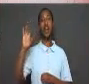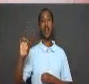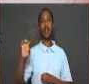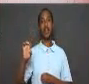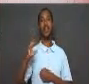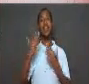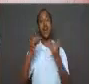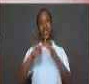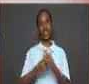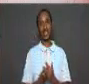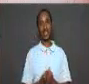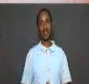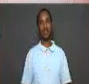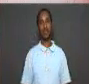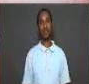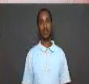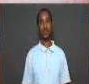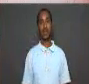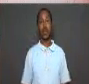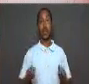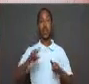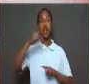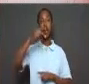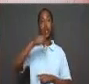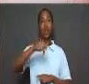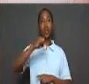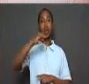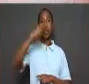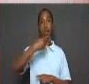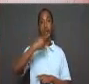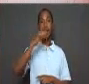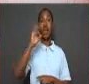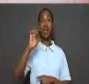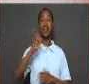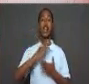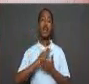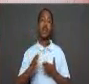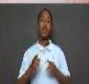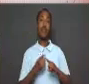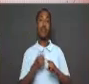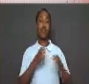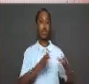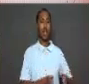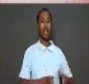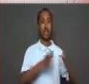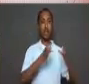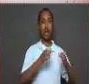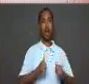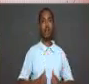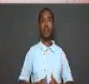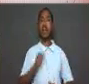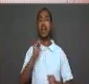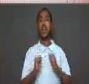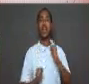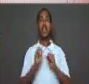started. When pig iron is removed from a blast furnace, it has a